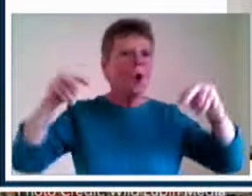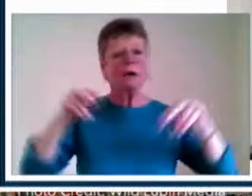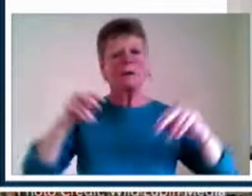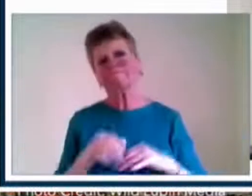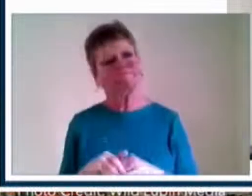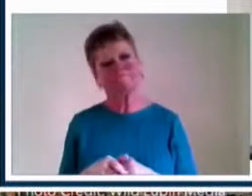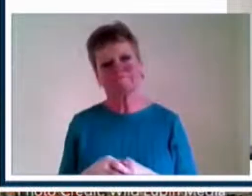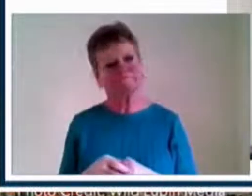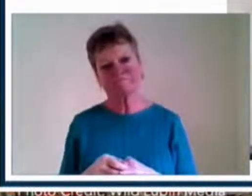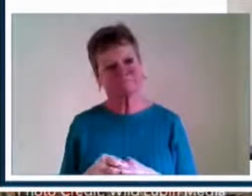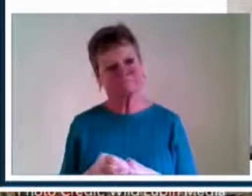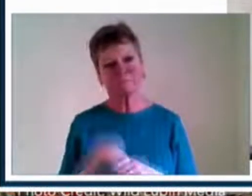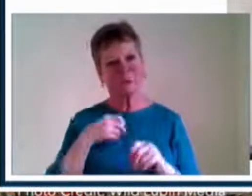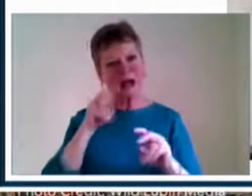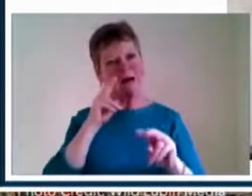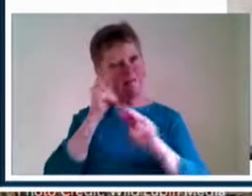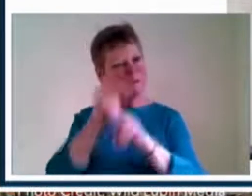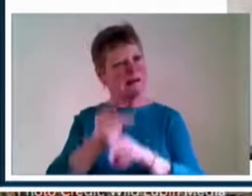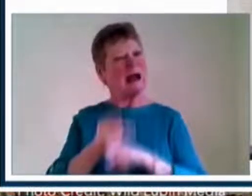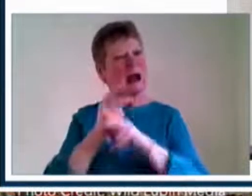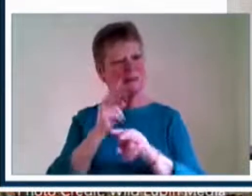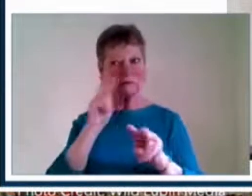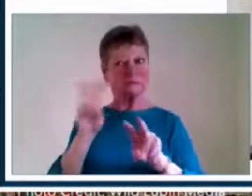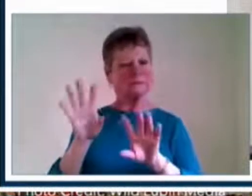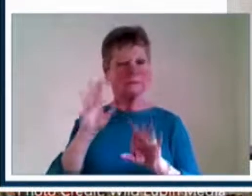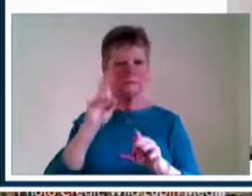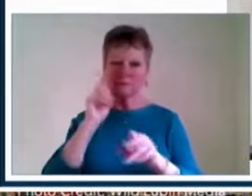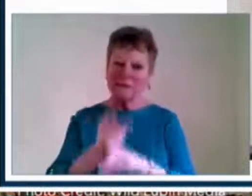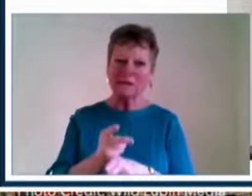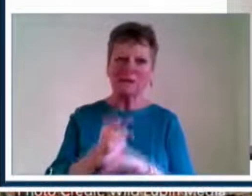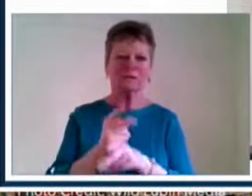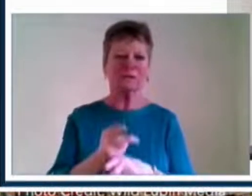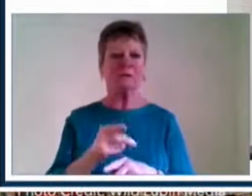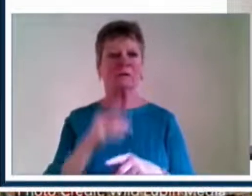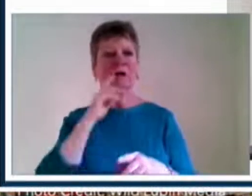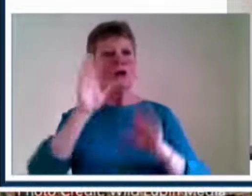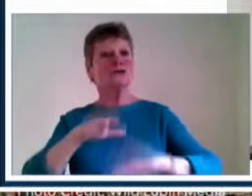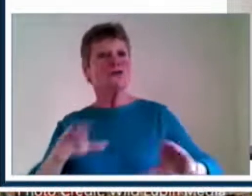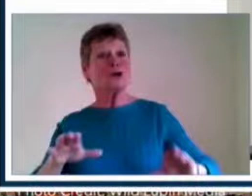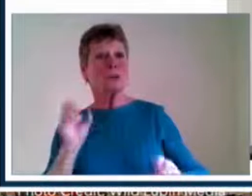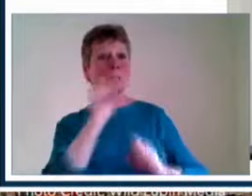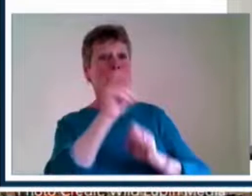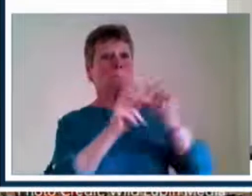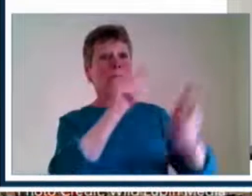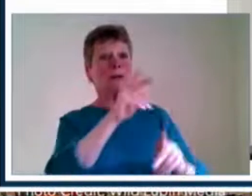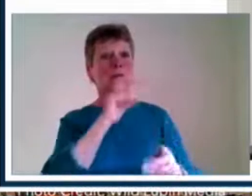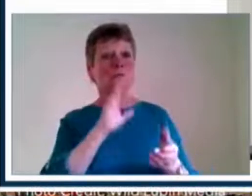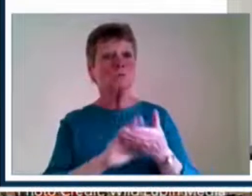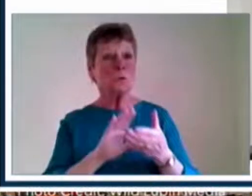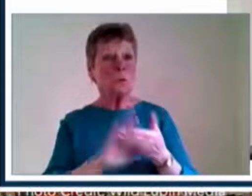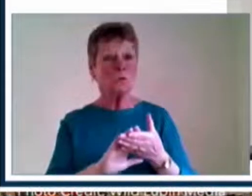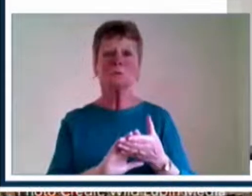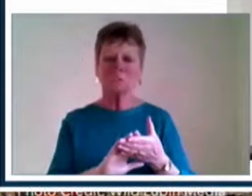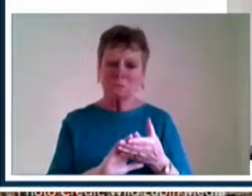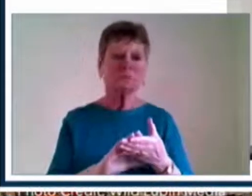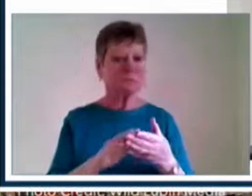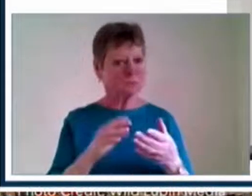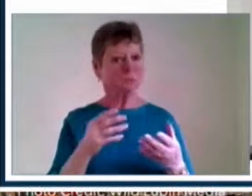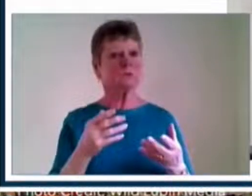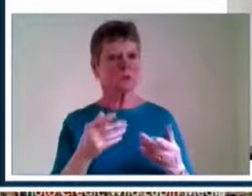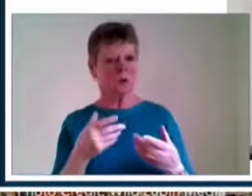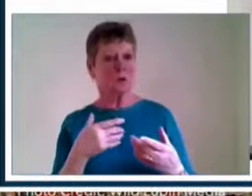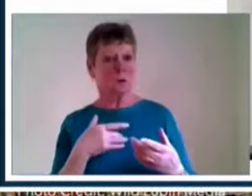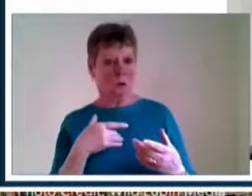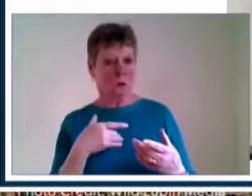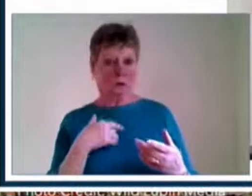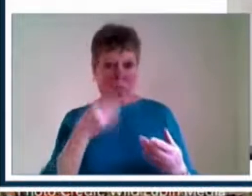what's happening between now and then. So with the return to school, we've been very clear that school would return on a certain